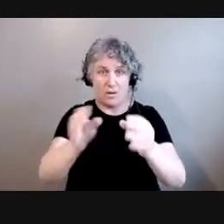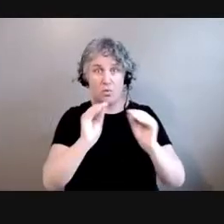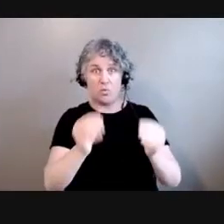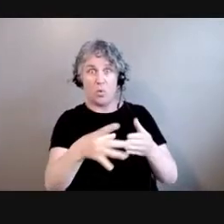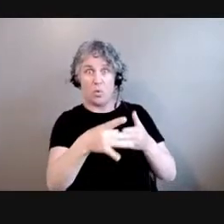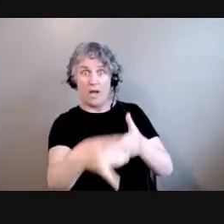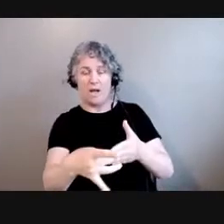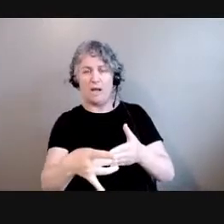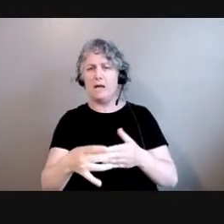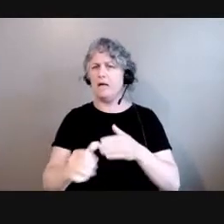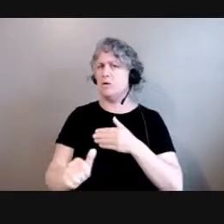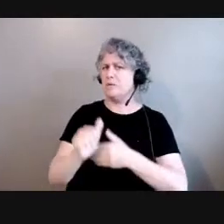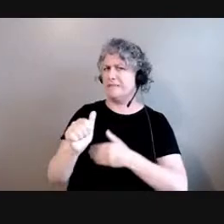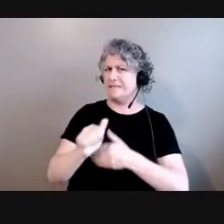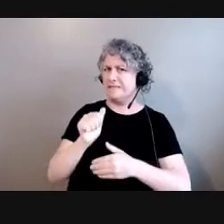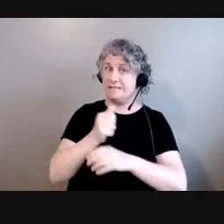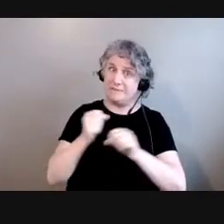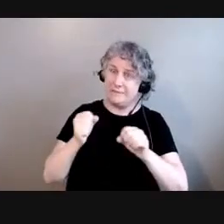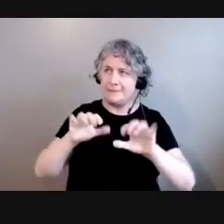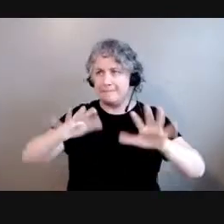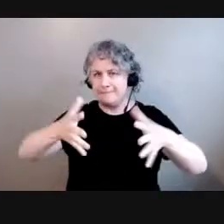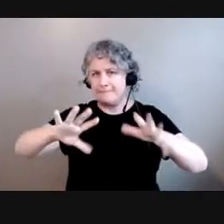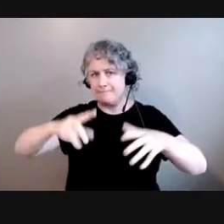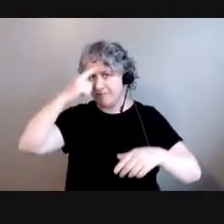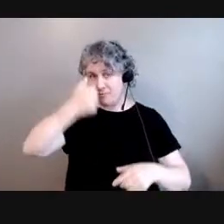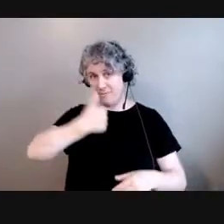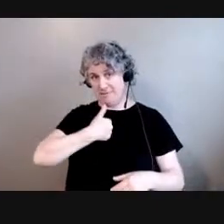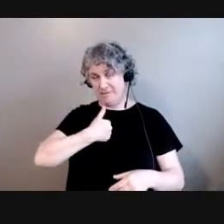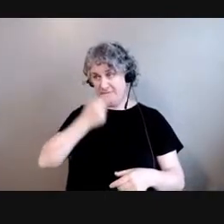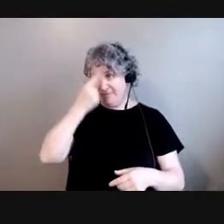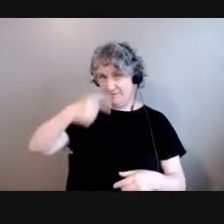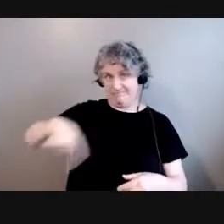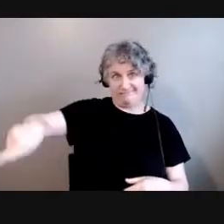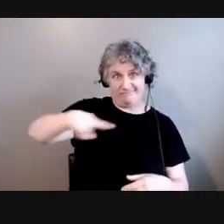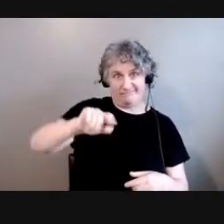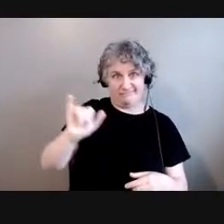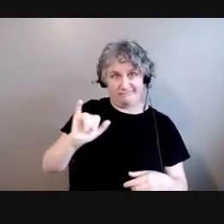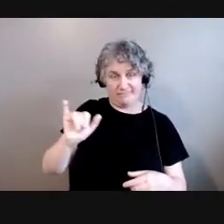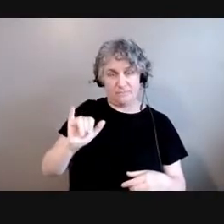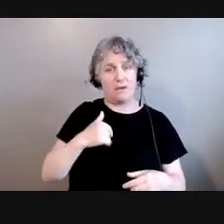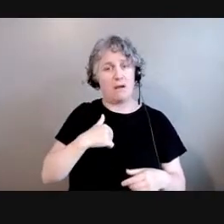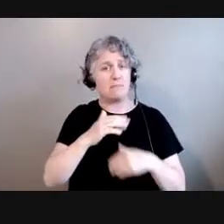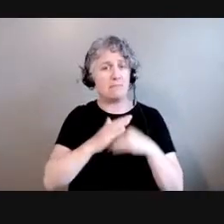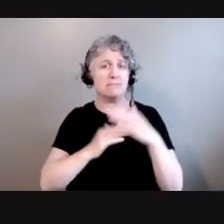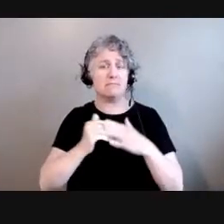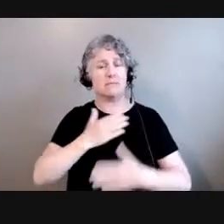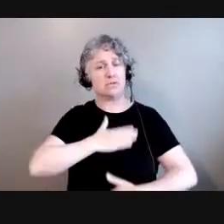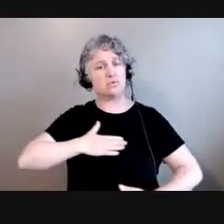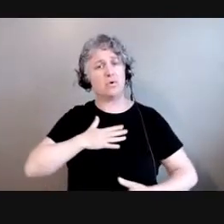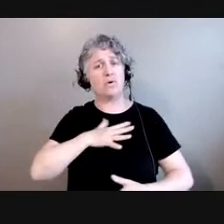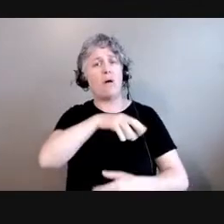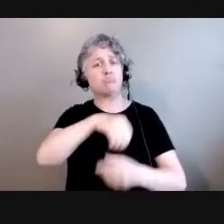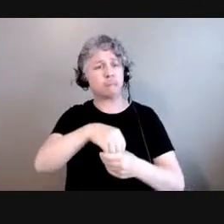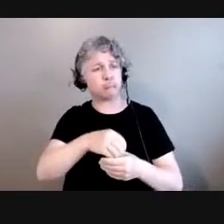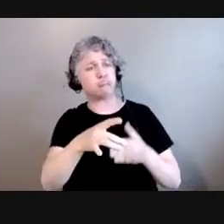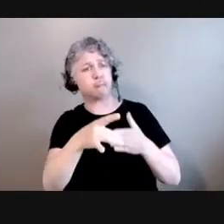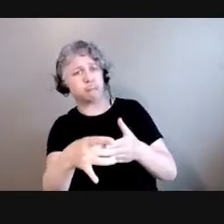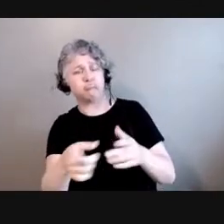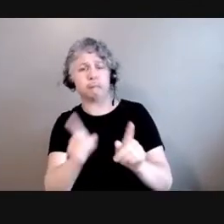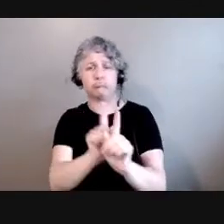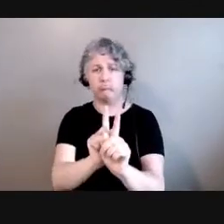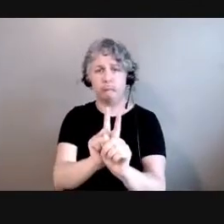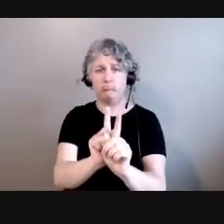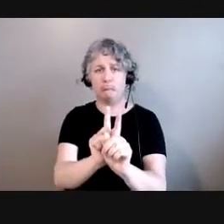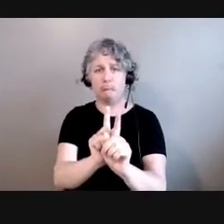for myself and for others. So I'm comfortable with my enjoyment coming in the company of another person. Almost always